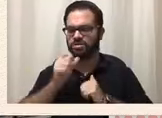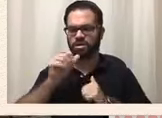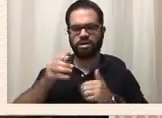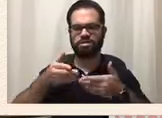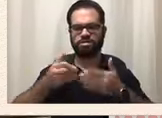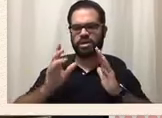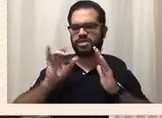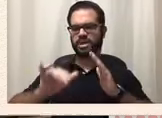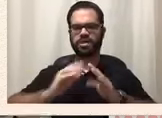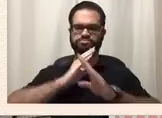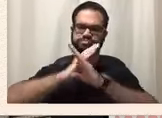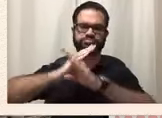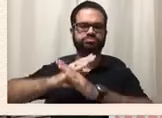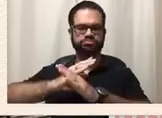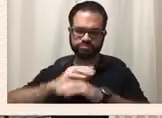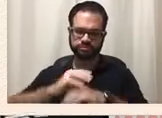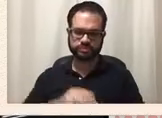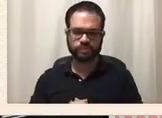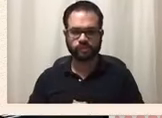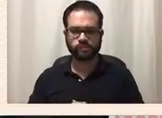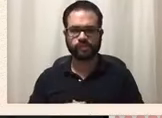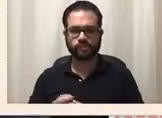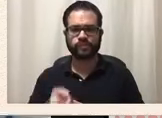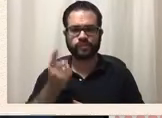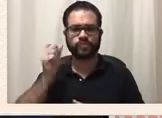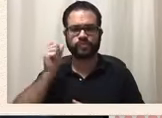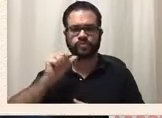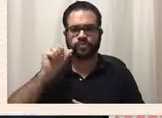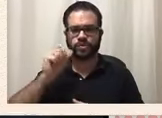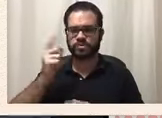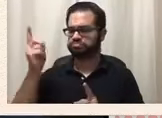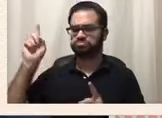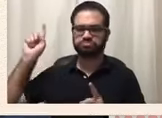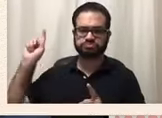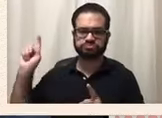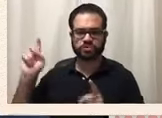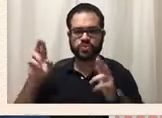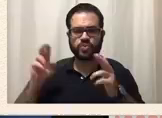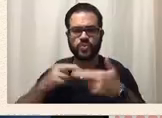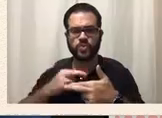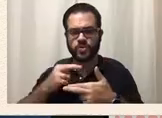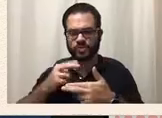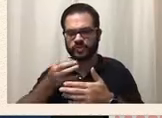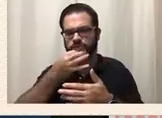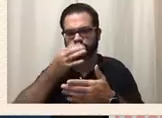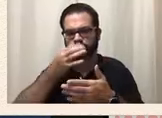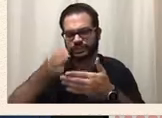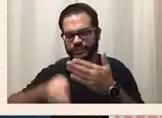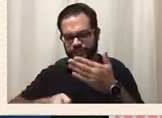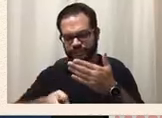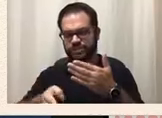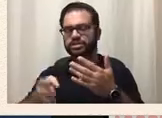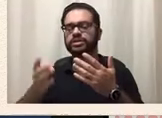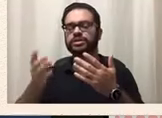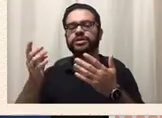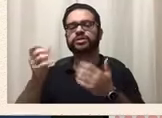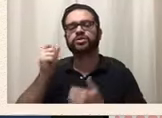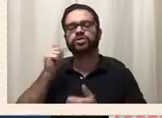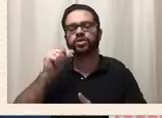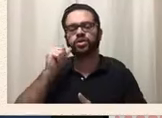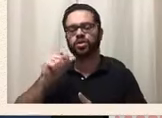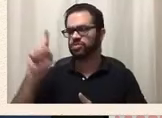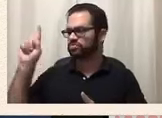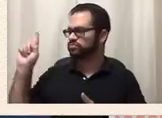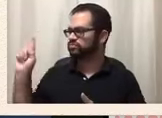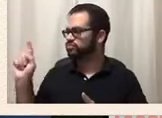And one little girl in the back of the room towards the end, after Arizona got finished talking, you could see her just kind of slip her